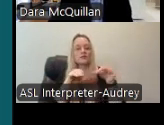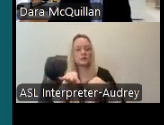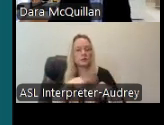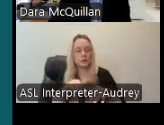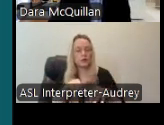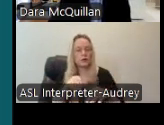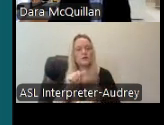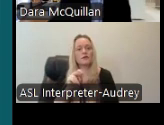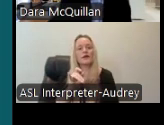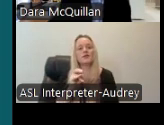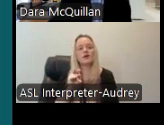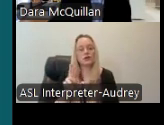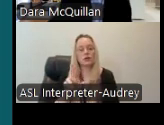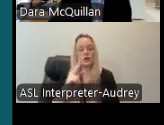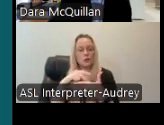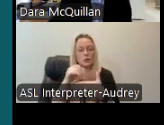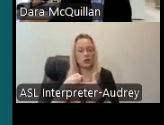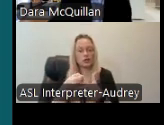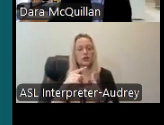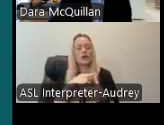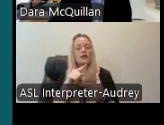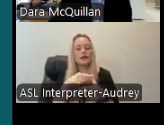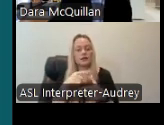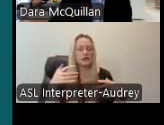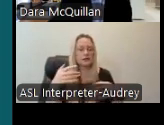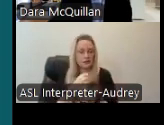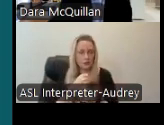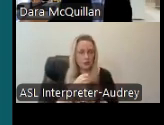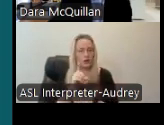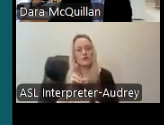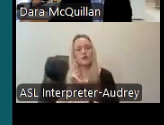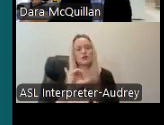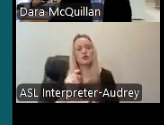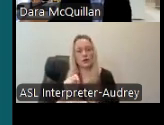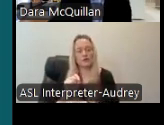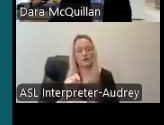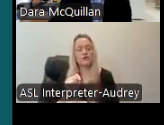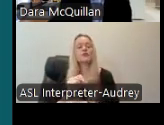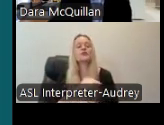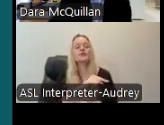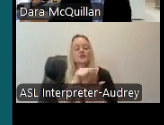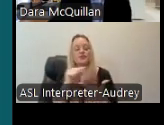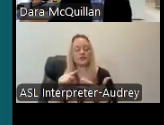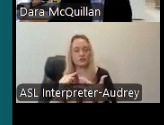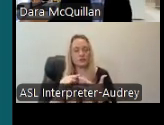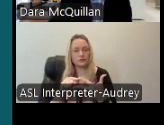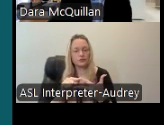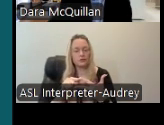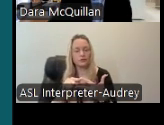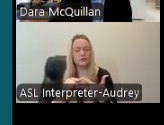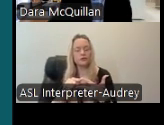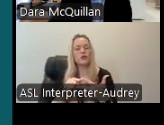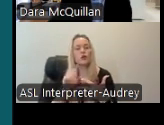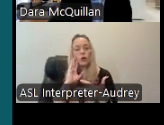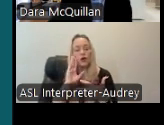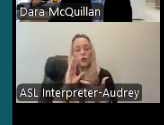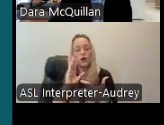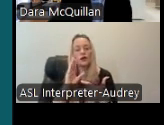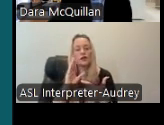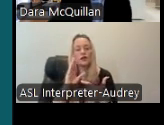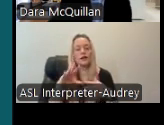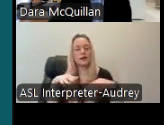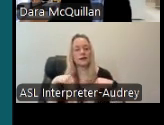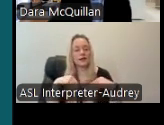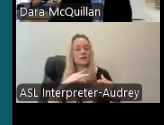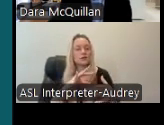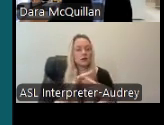Avenir project and a summary of the draft scope of work. During the second part of the session, we will receive comments on the